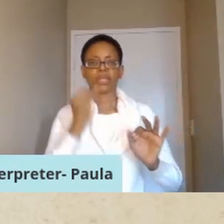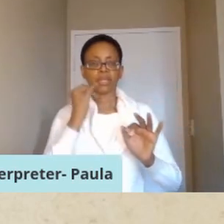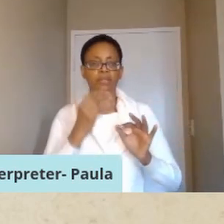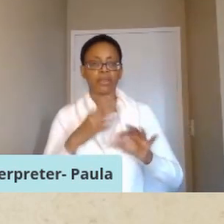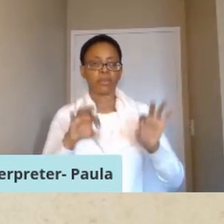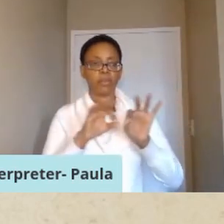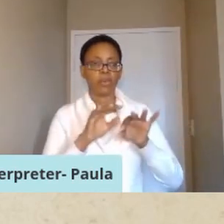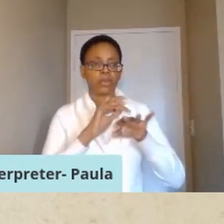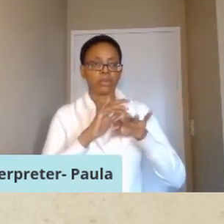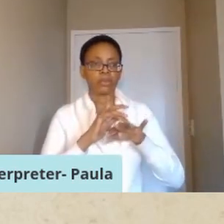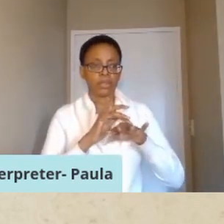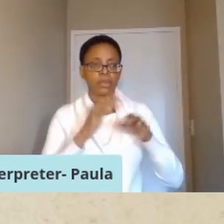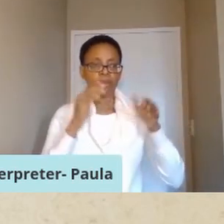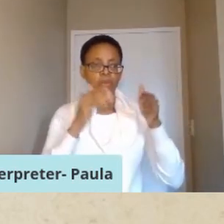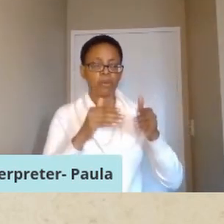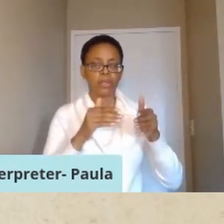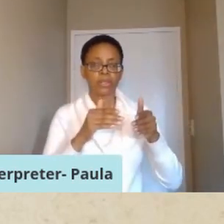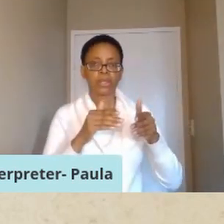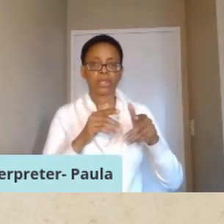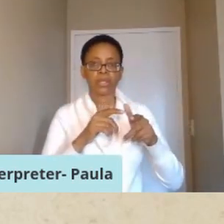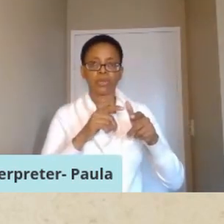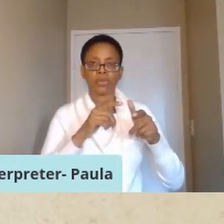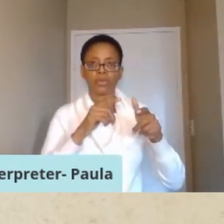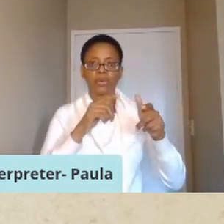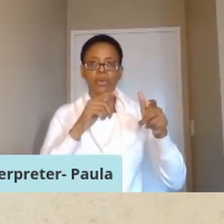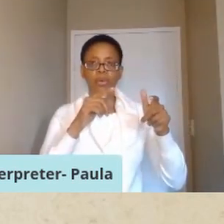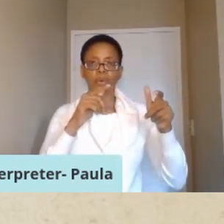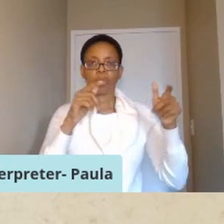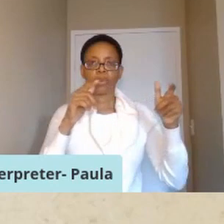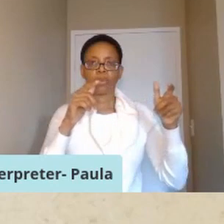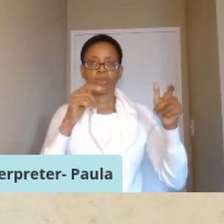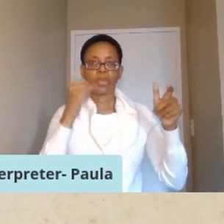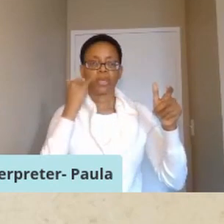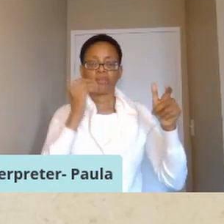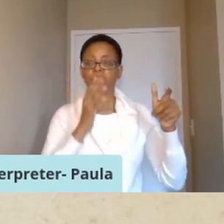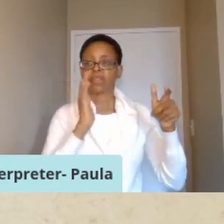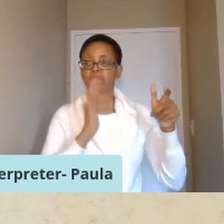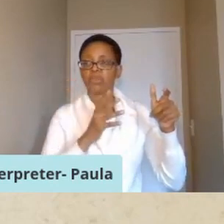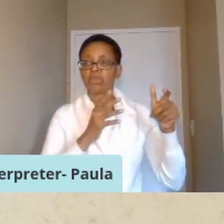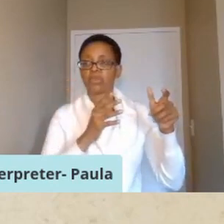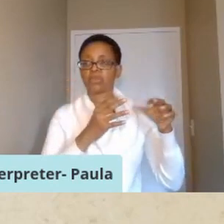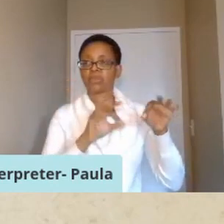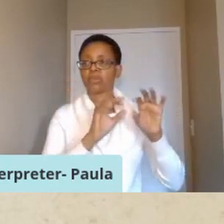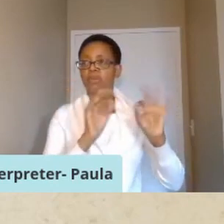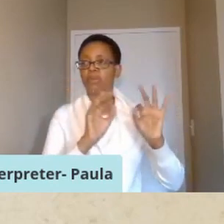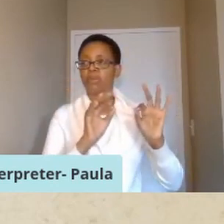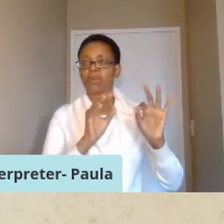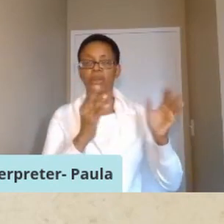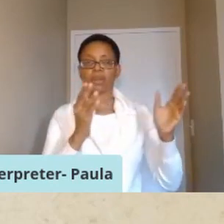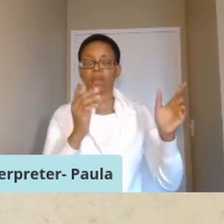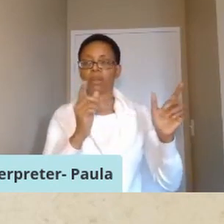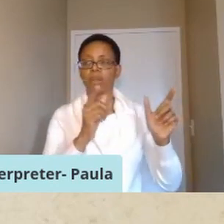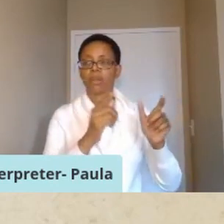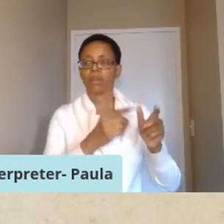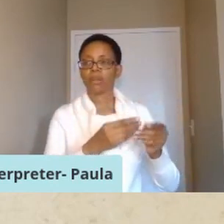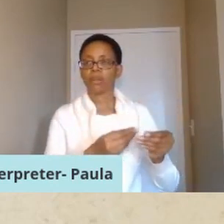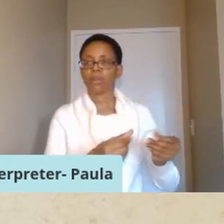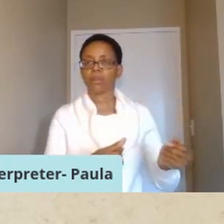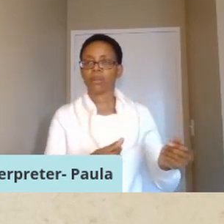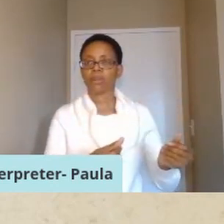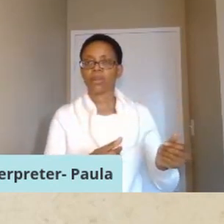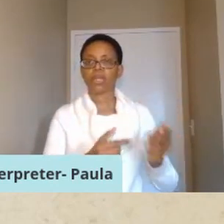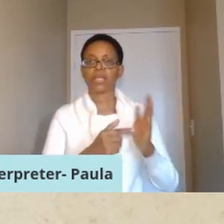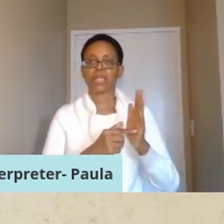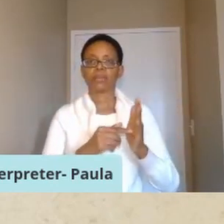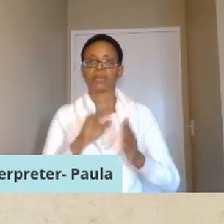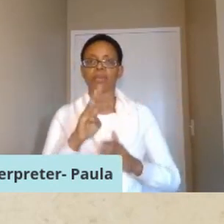swells. If no importance is given it, it lessens and disperses. He gives the example of bees.